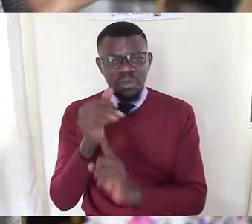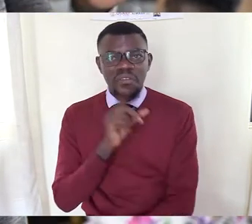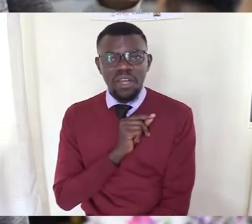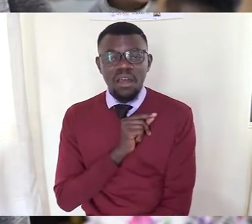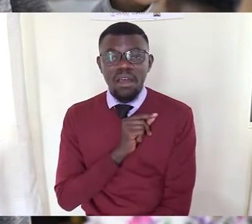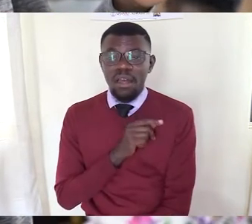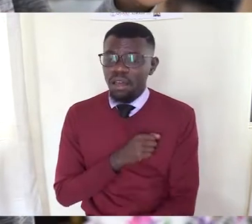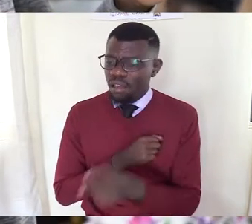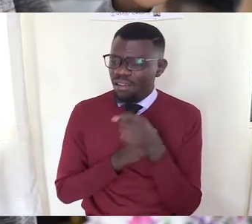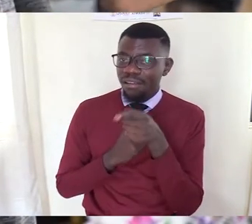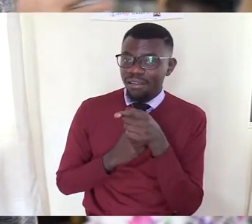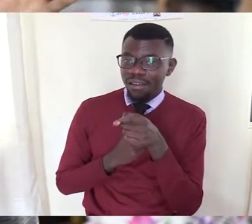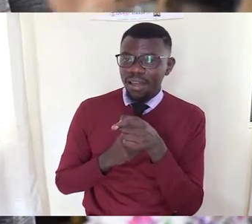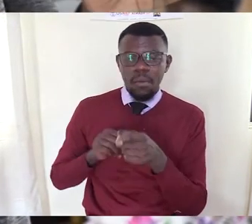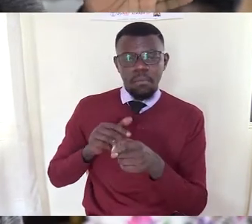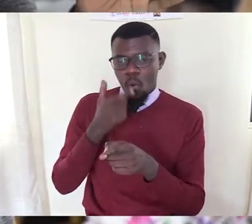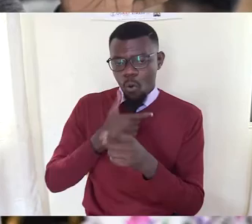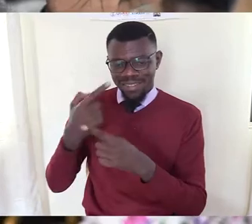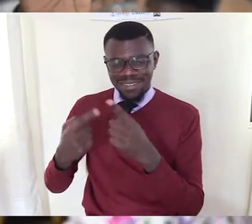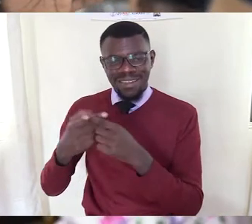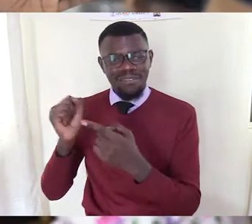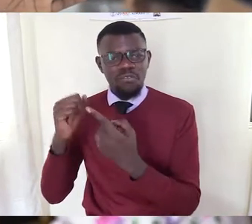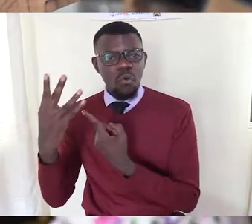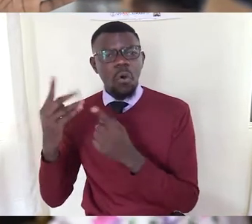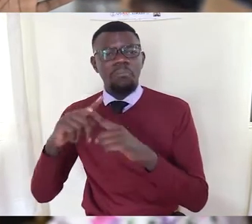A 54-year-old who got HIV.